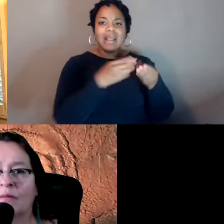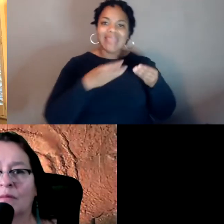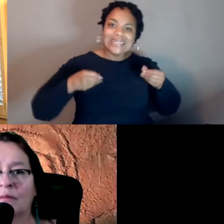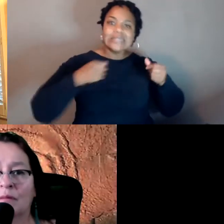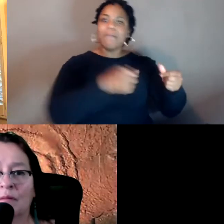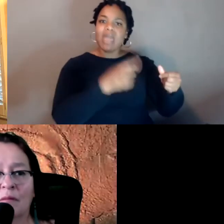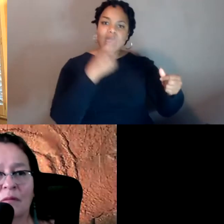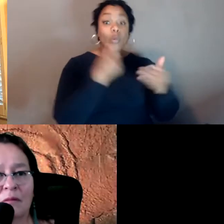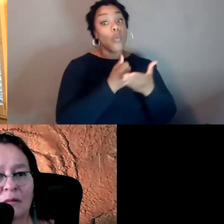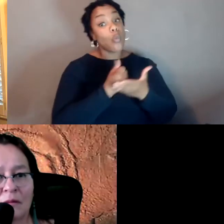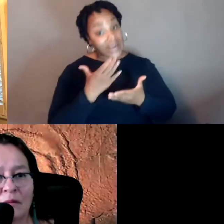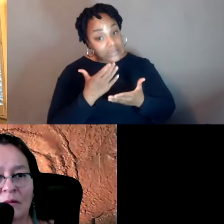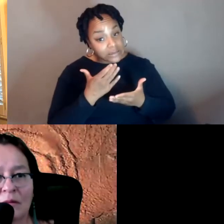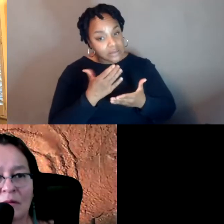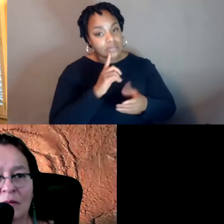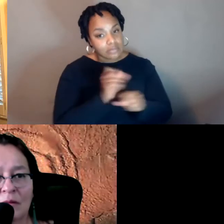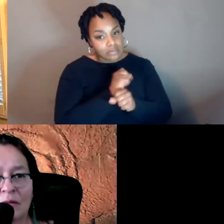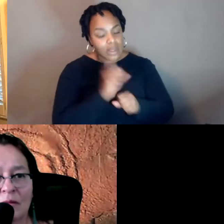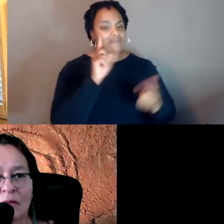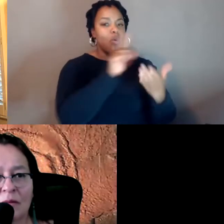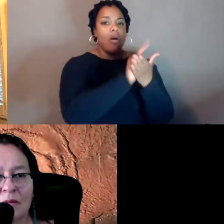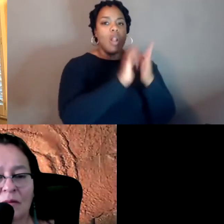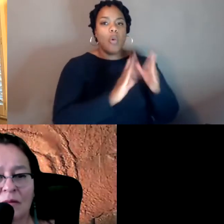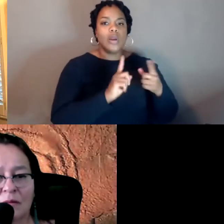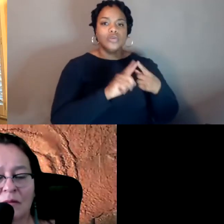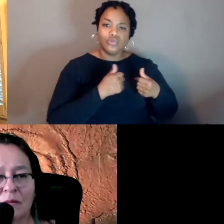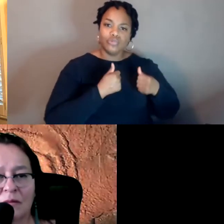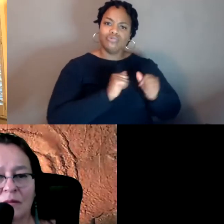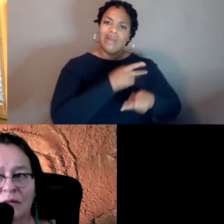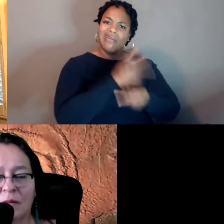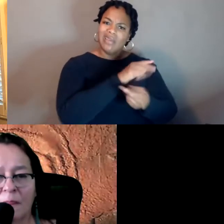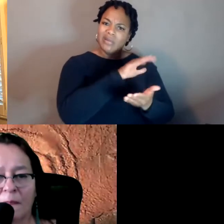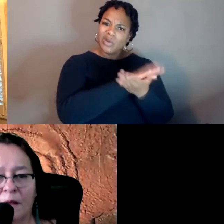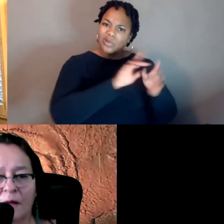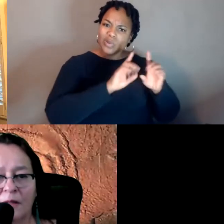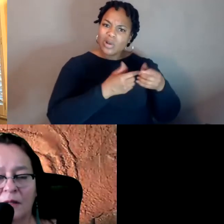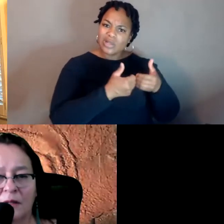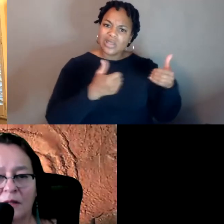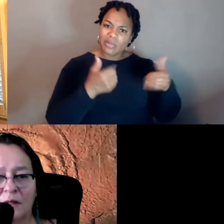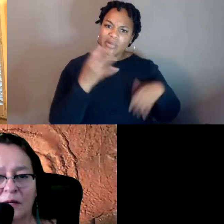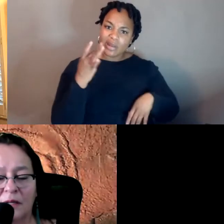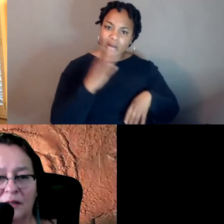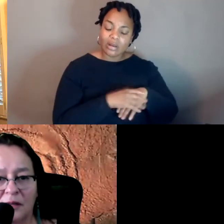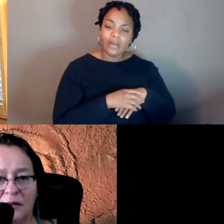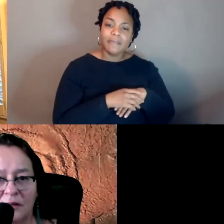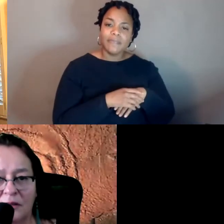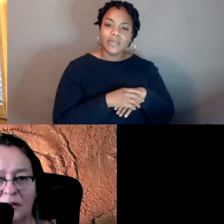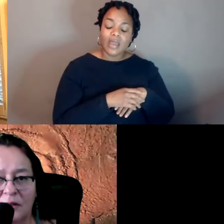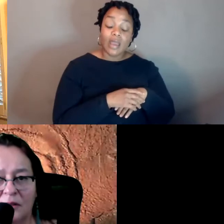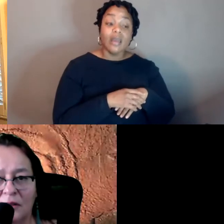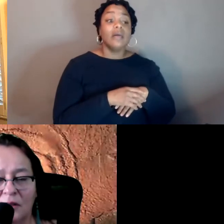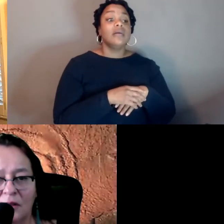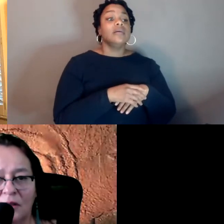I think, if I recall correctly, the first presentation I made to the